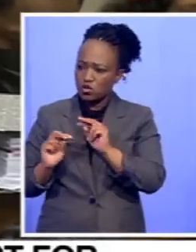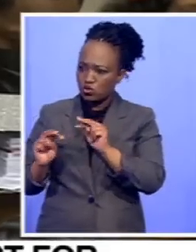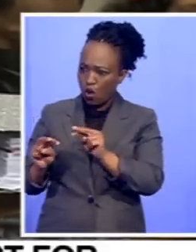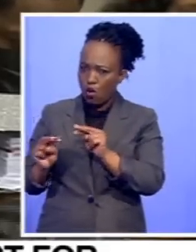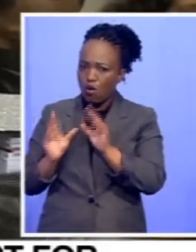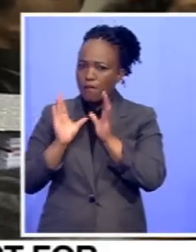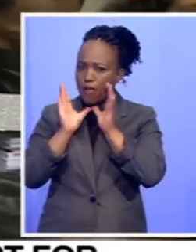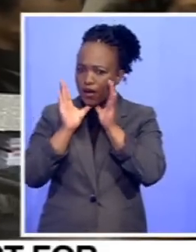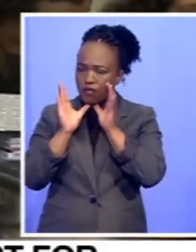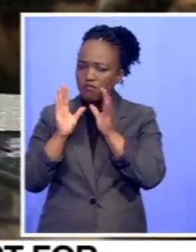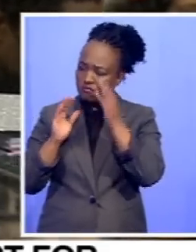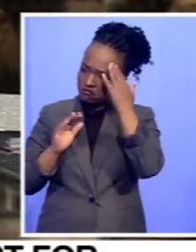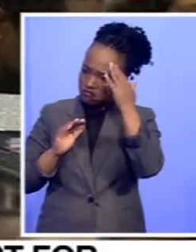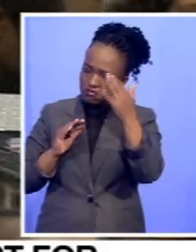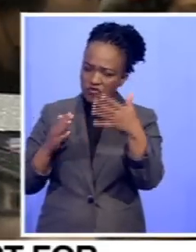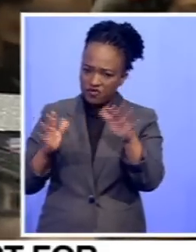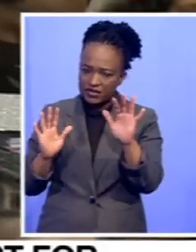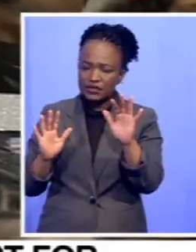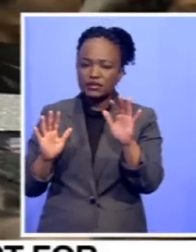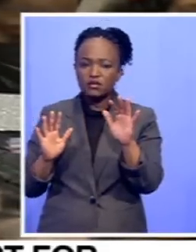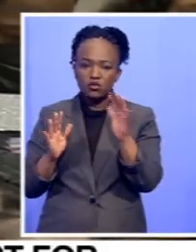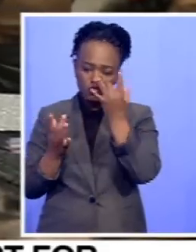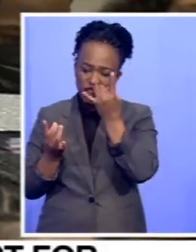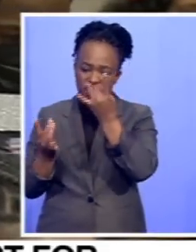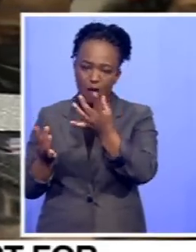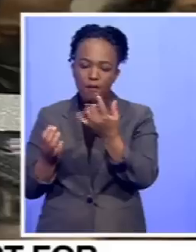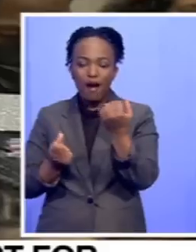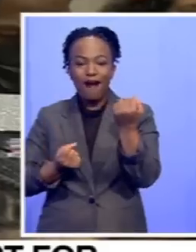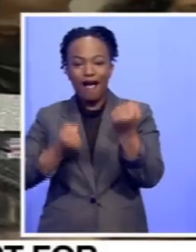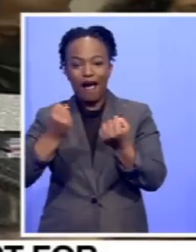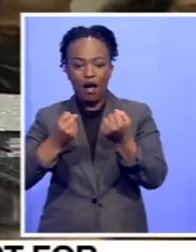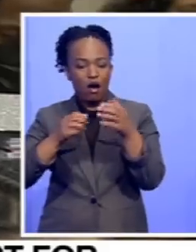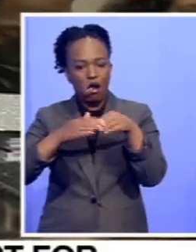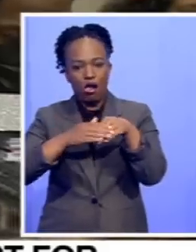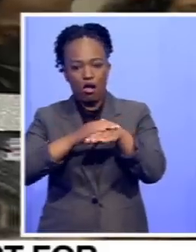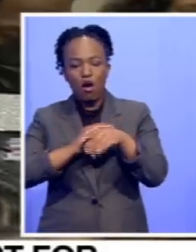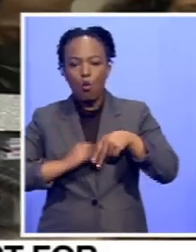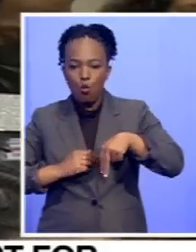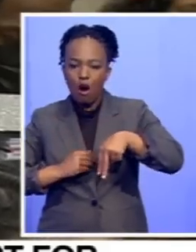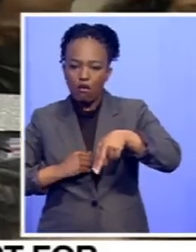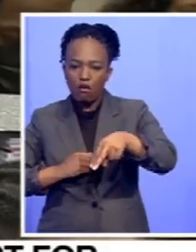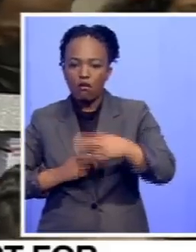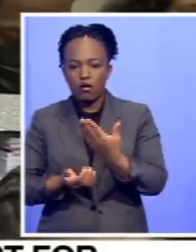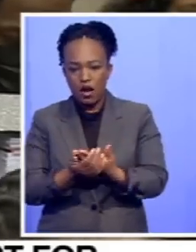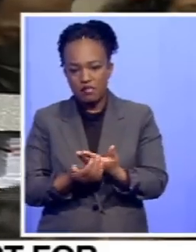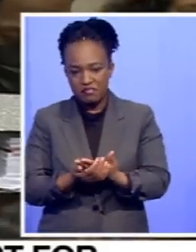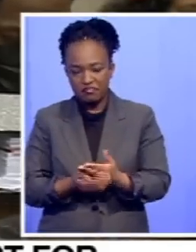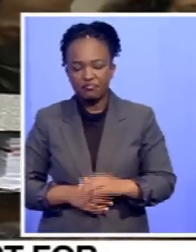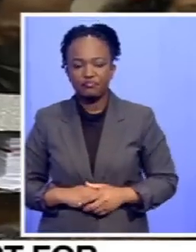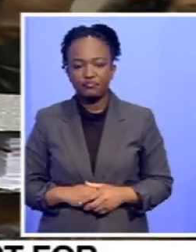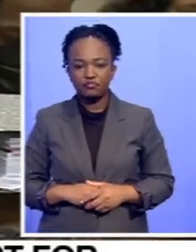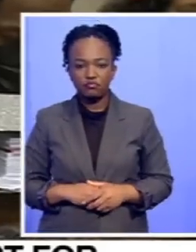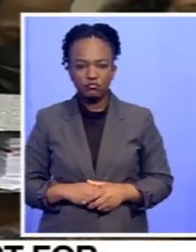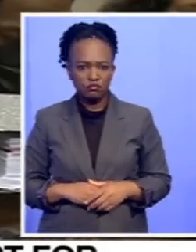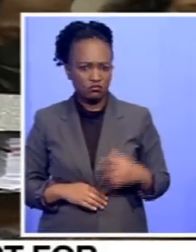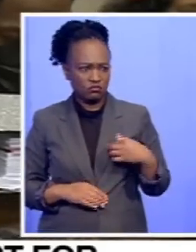inside the vehicle. He greeted him and informed him that the vehicle cannot enter. They had to walk inside. Sub 10. Mr. Malema informed him that they would